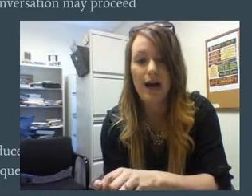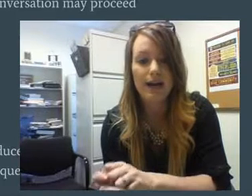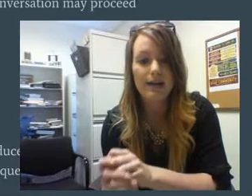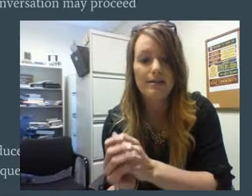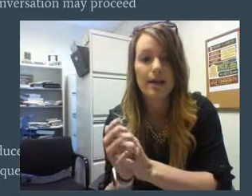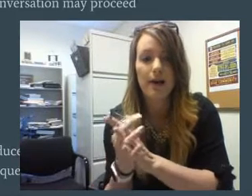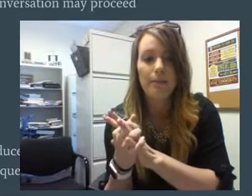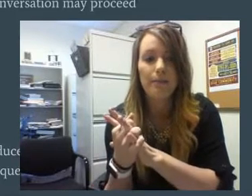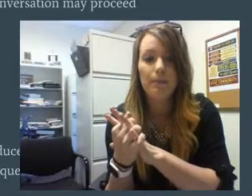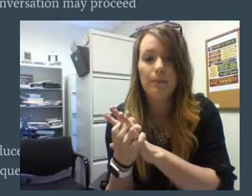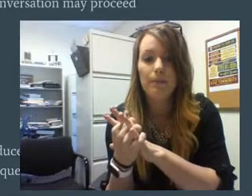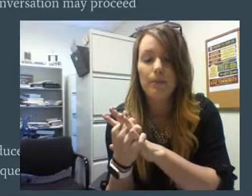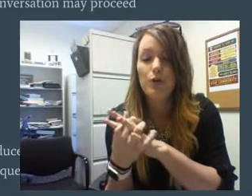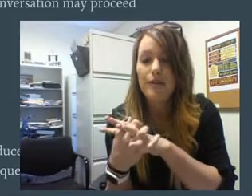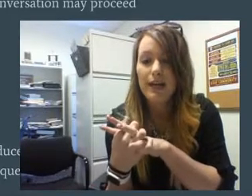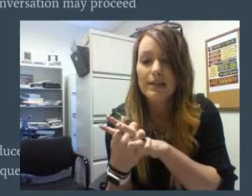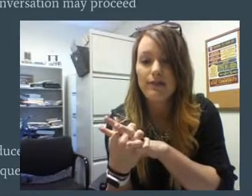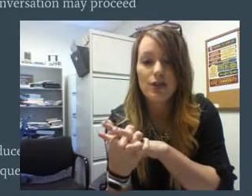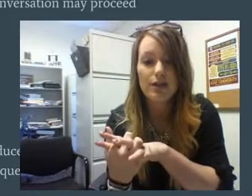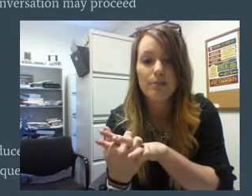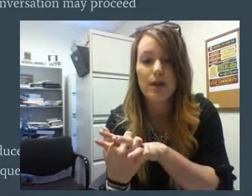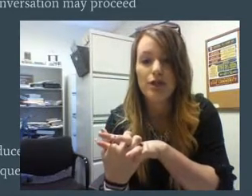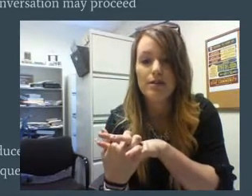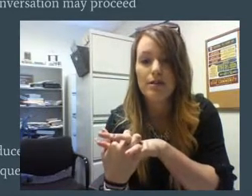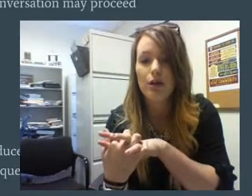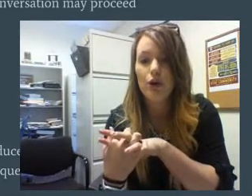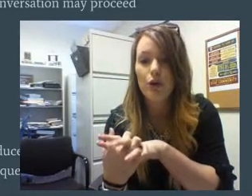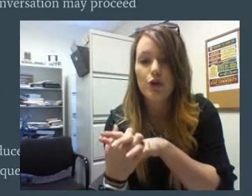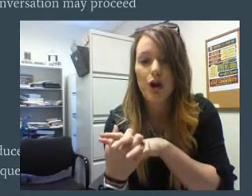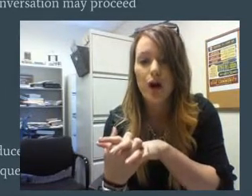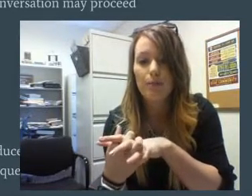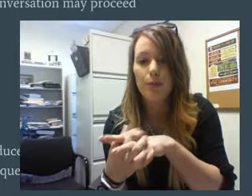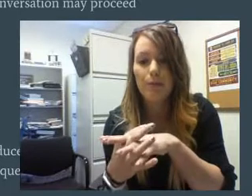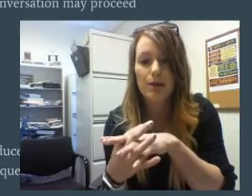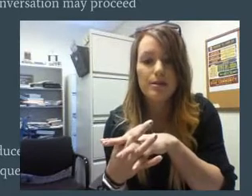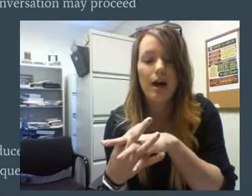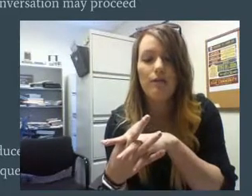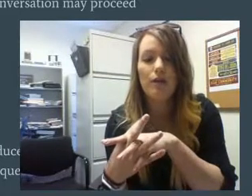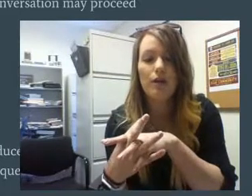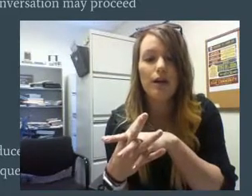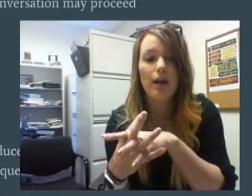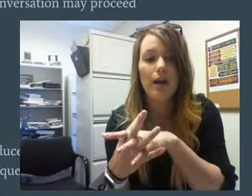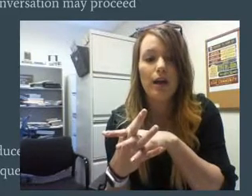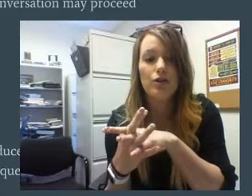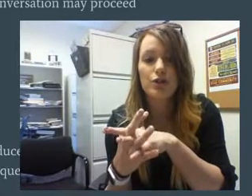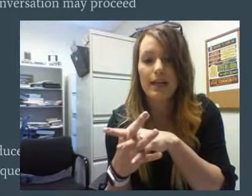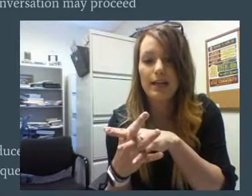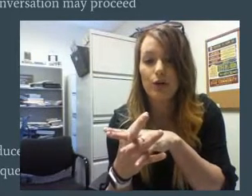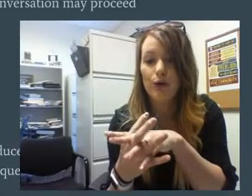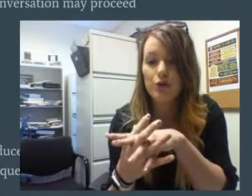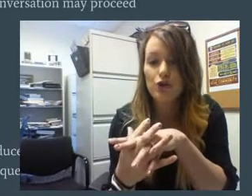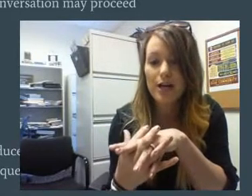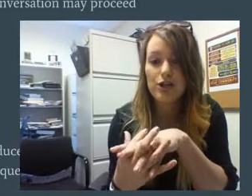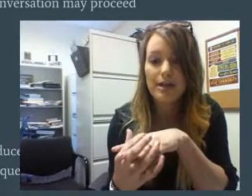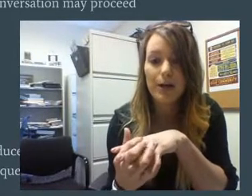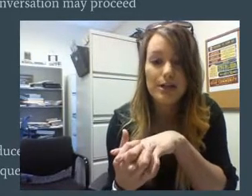include eye gaze, use of hands, facial expressions. Those are all important parts of turn-taking